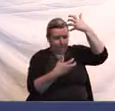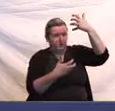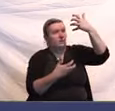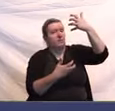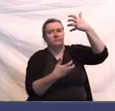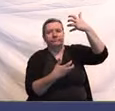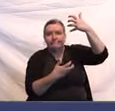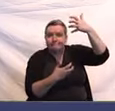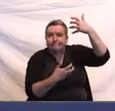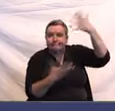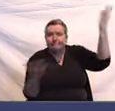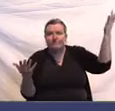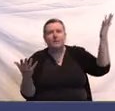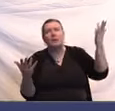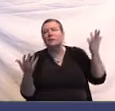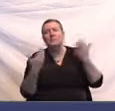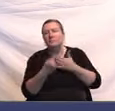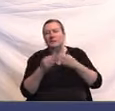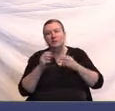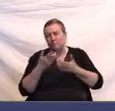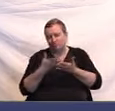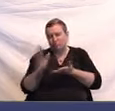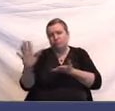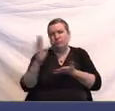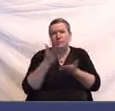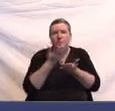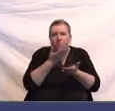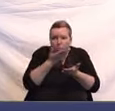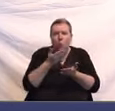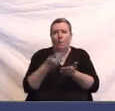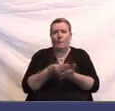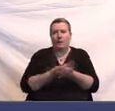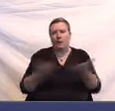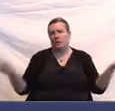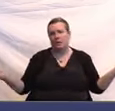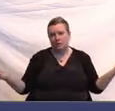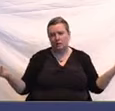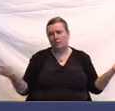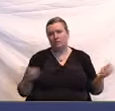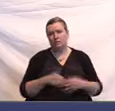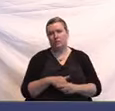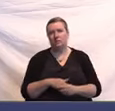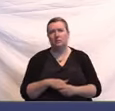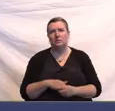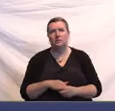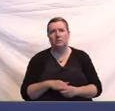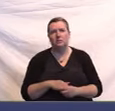think I'll as your colleague, just say that